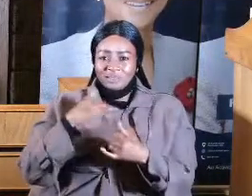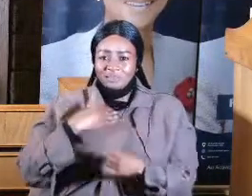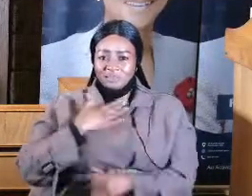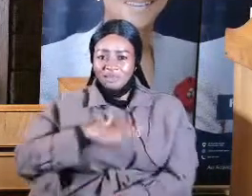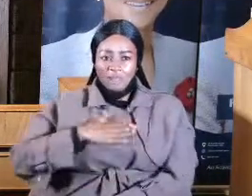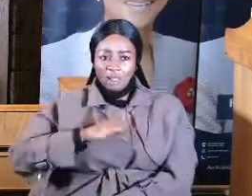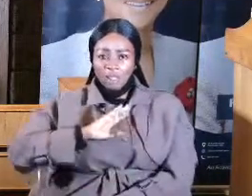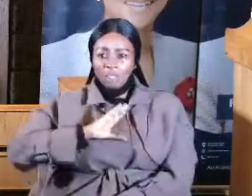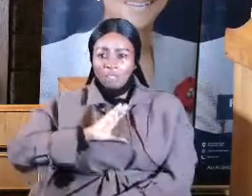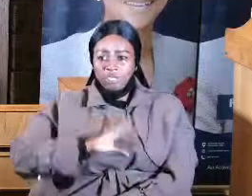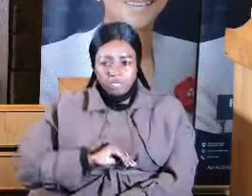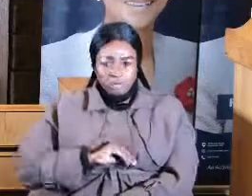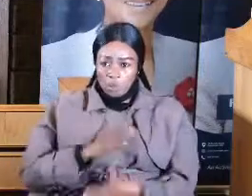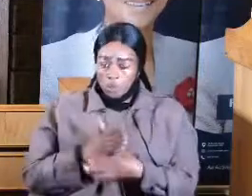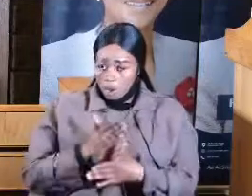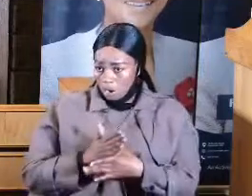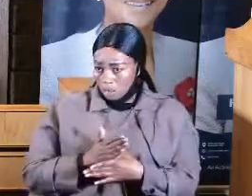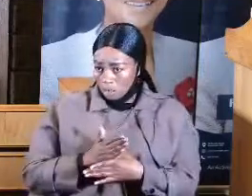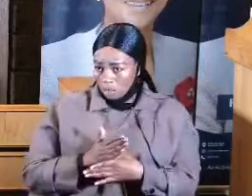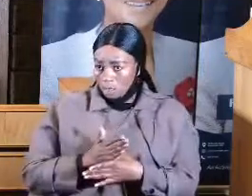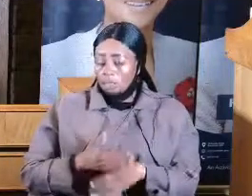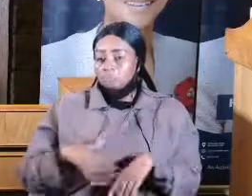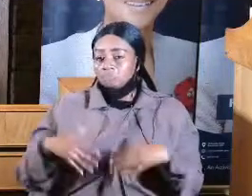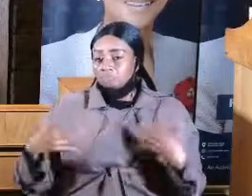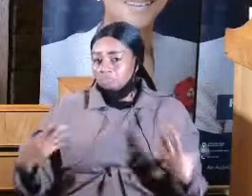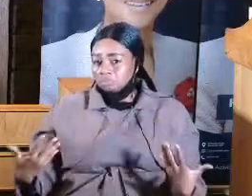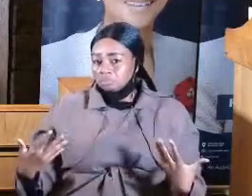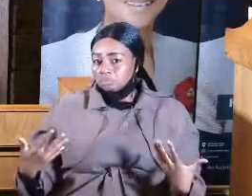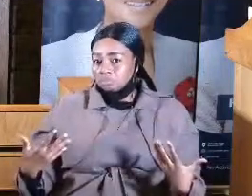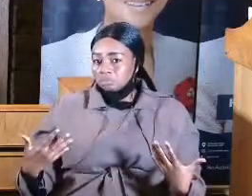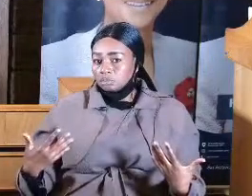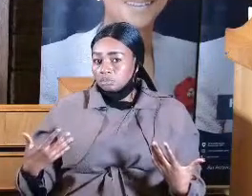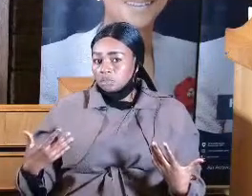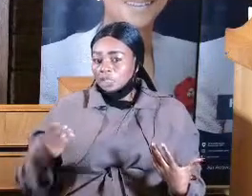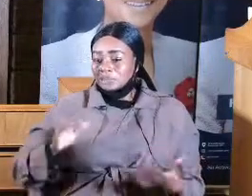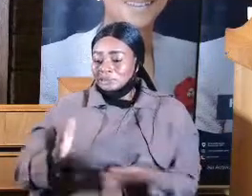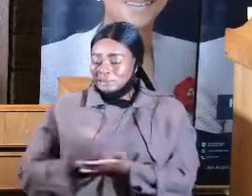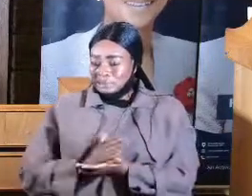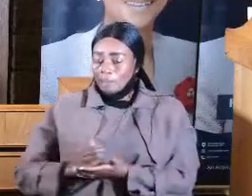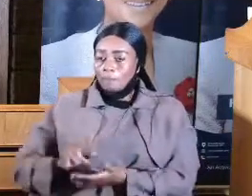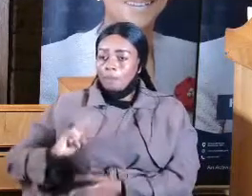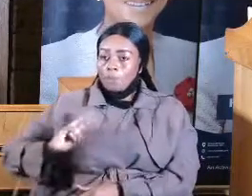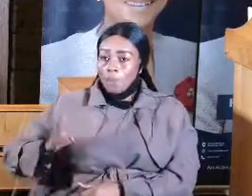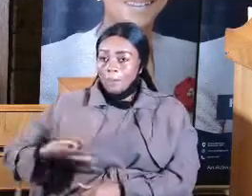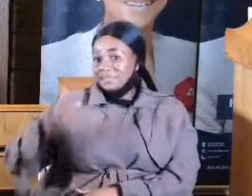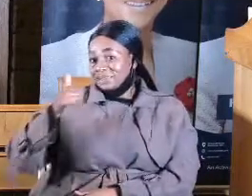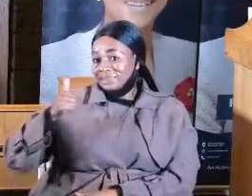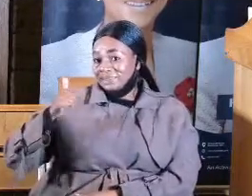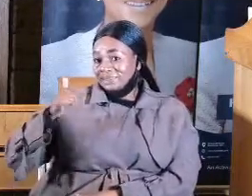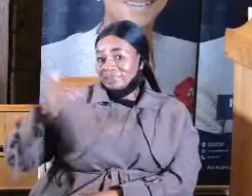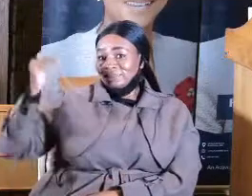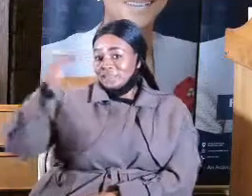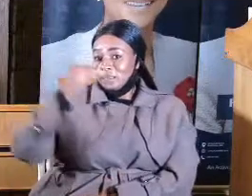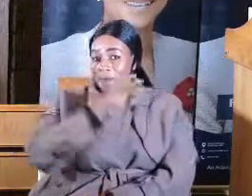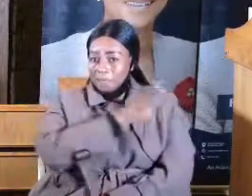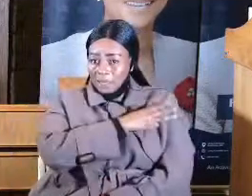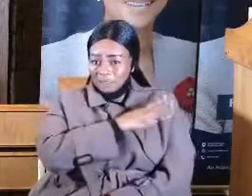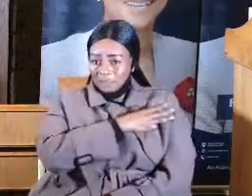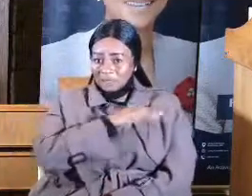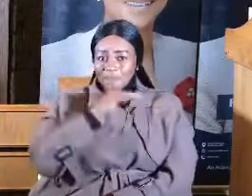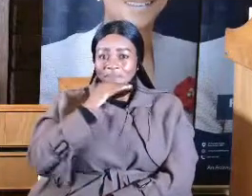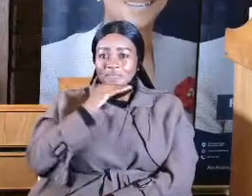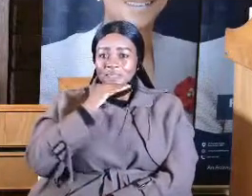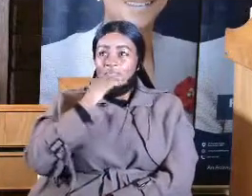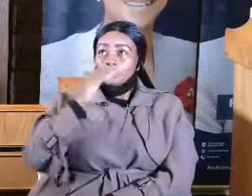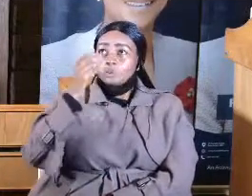at work, and also we always say that some of the women senior management, we've got a pull-down syndrome.